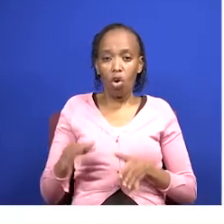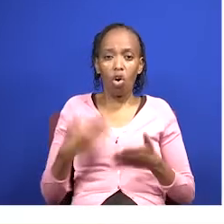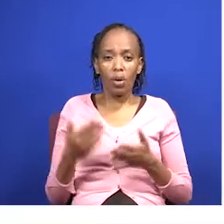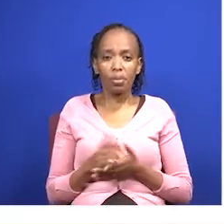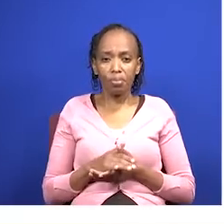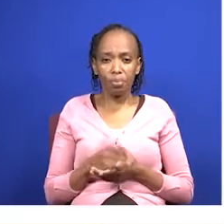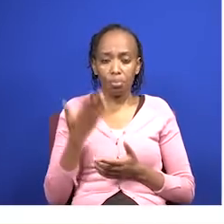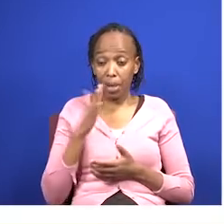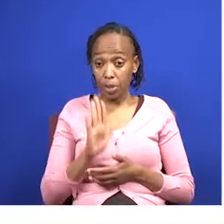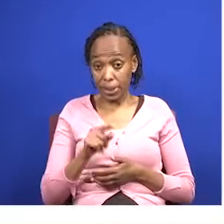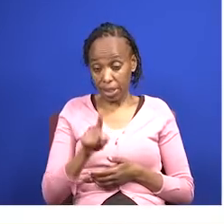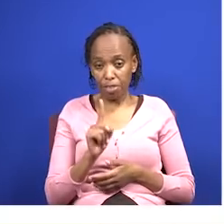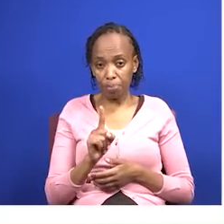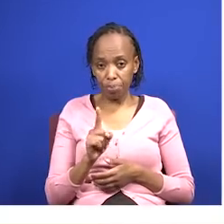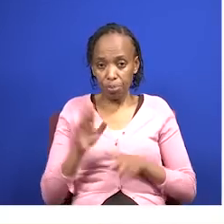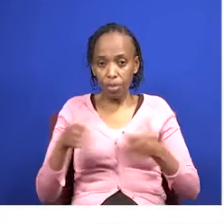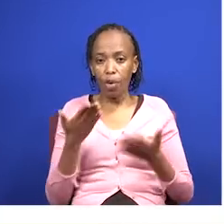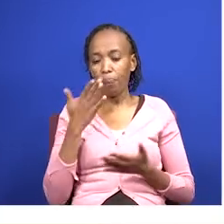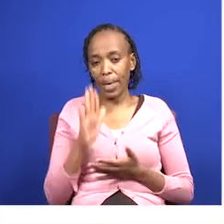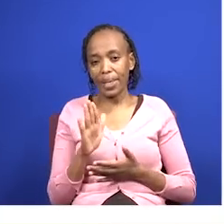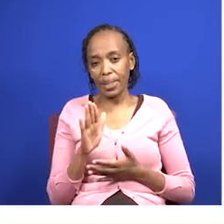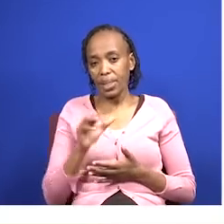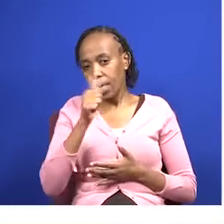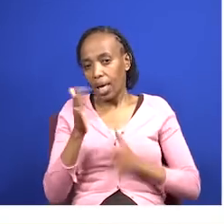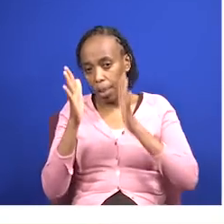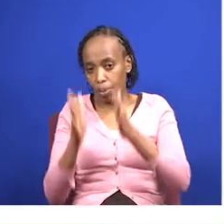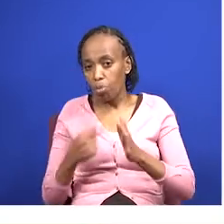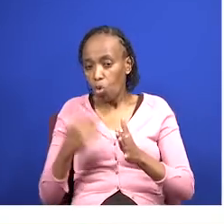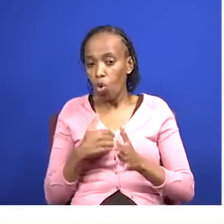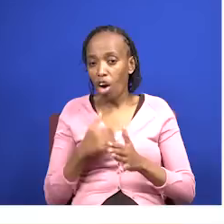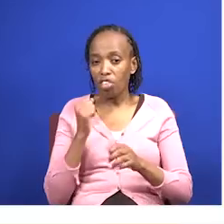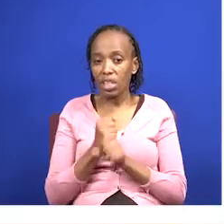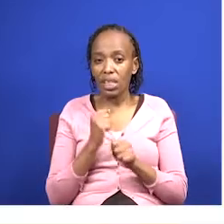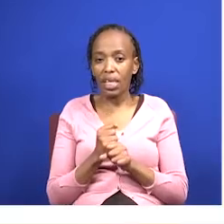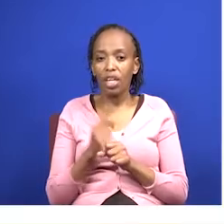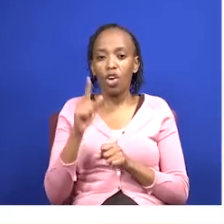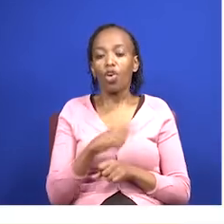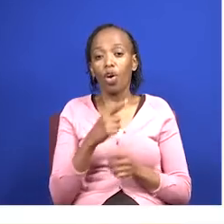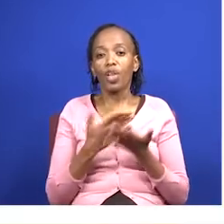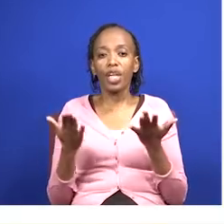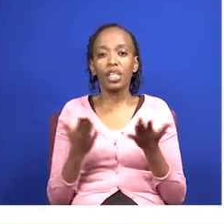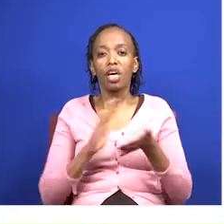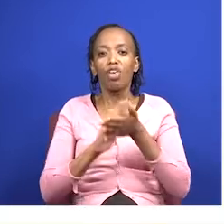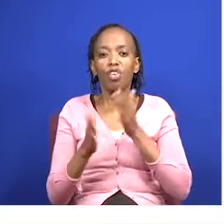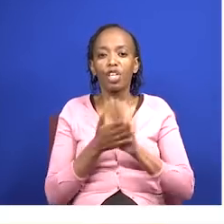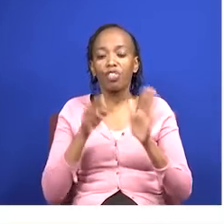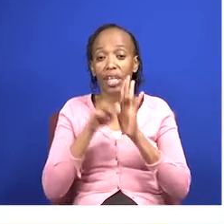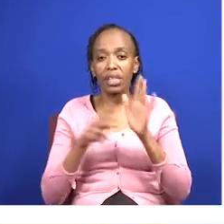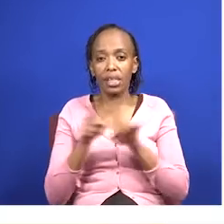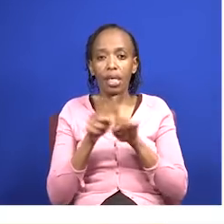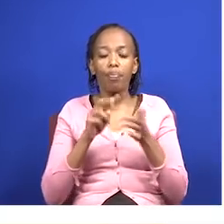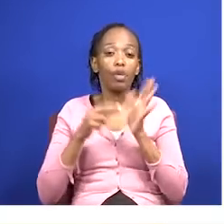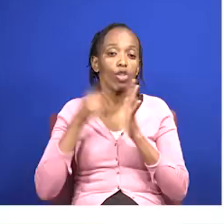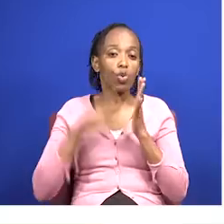or upset, either by yourself or by other people who have done you harm. Forgiveness